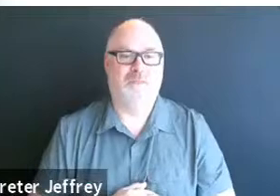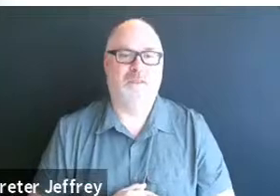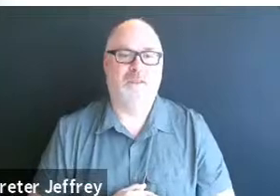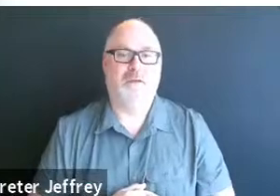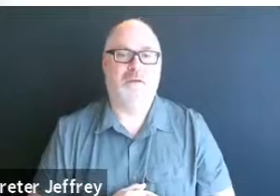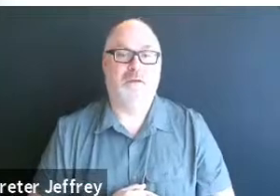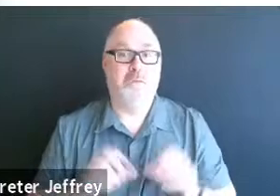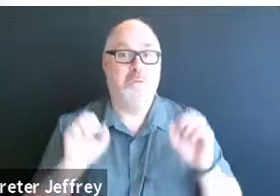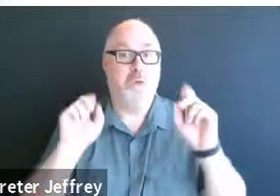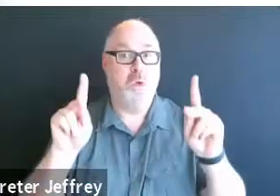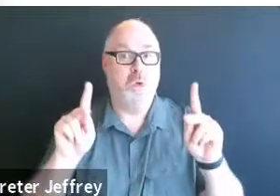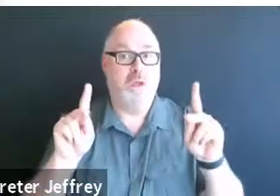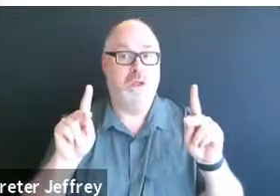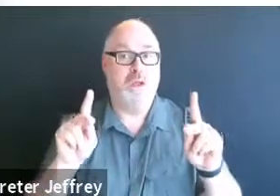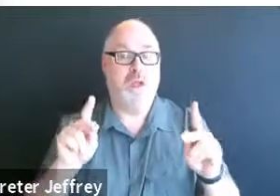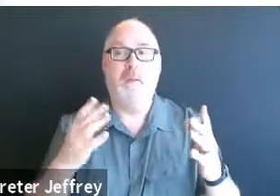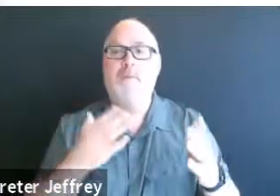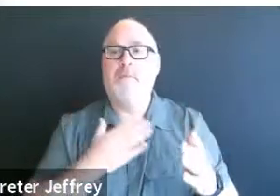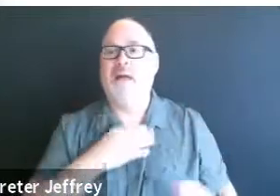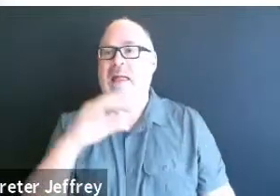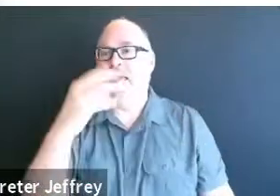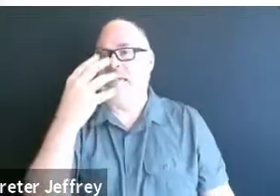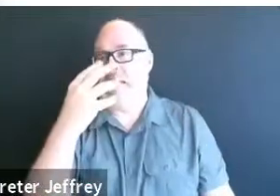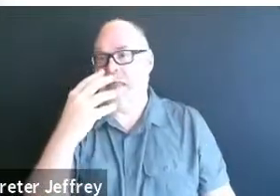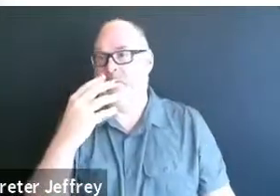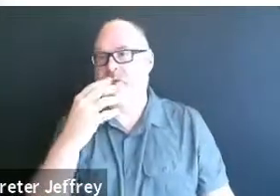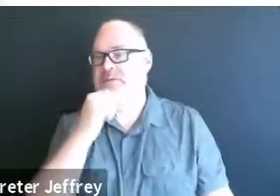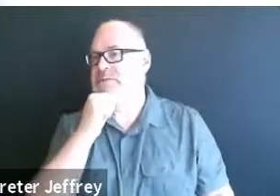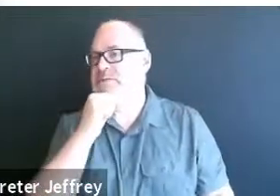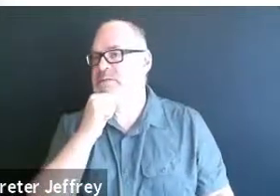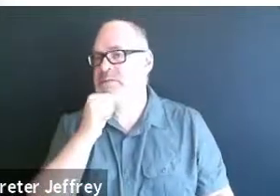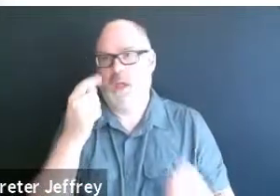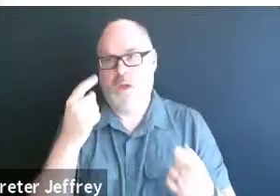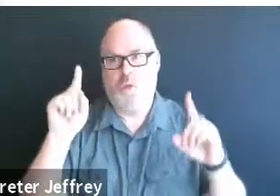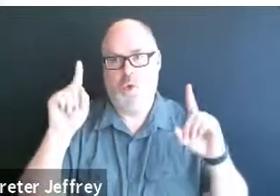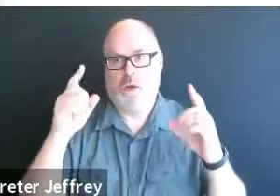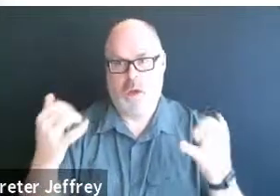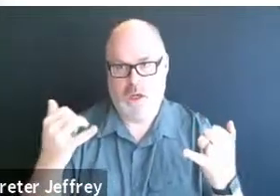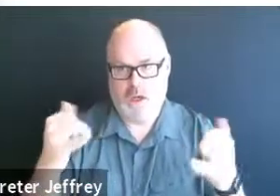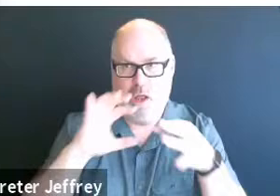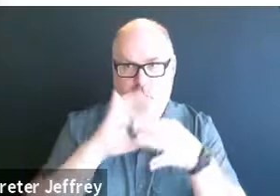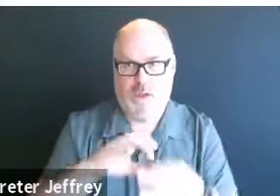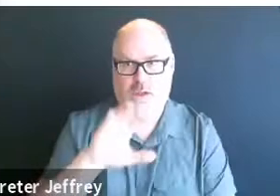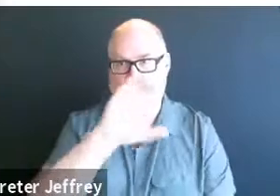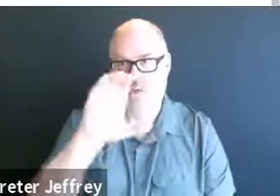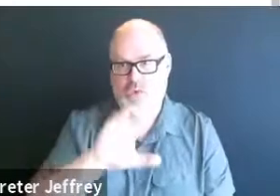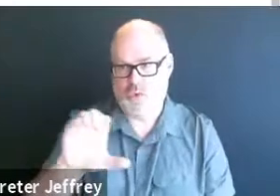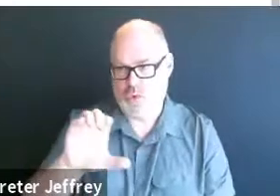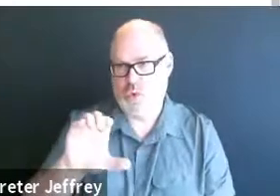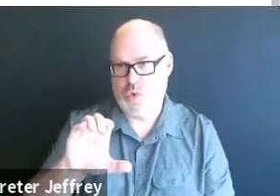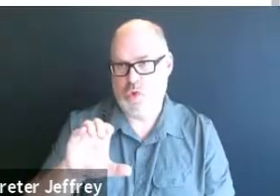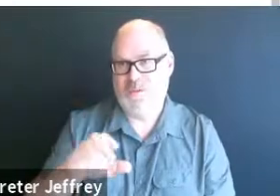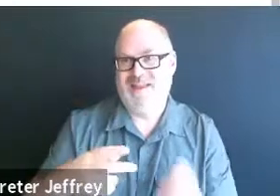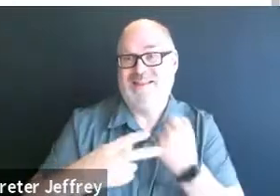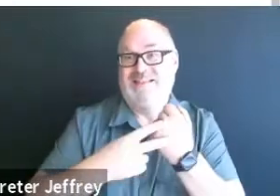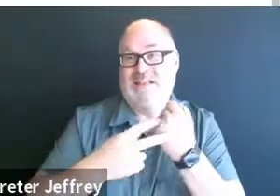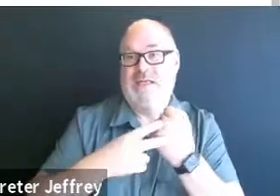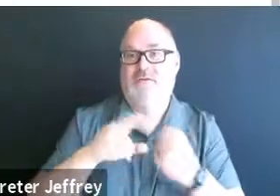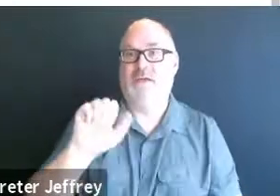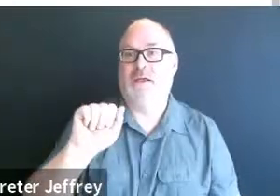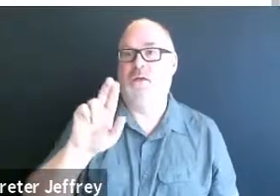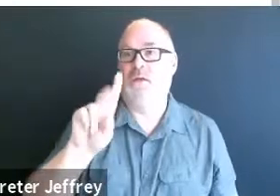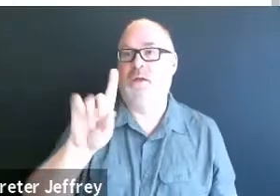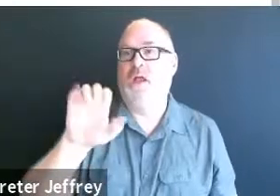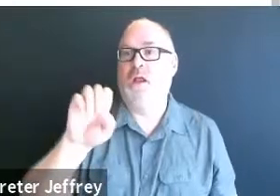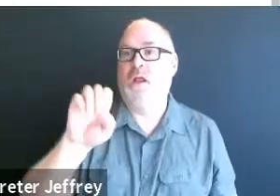All right, so because my camera won't be able to work due to the Zoom webinar, it saved an audio file, which